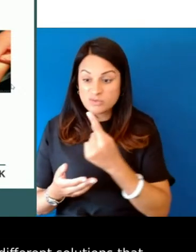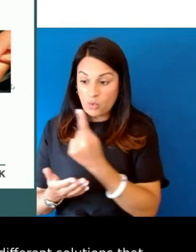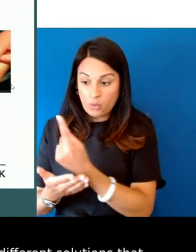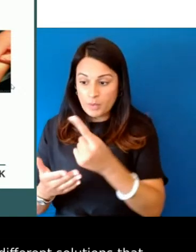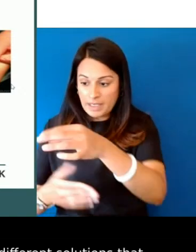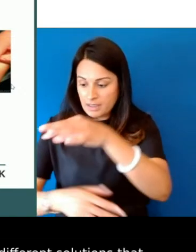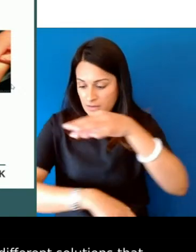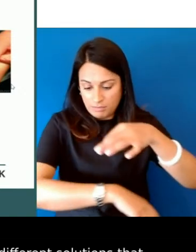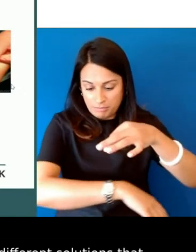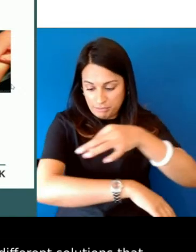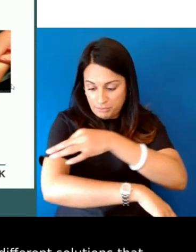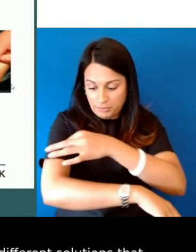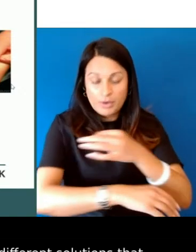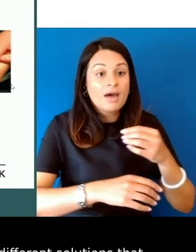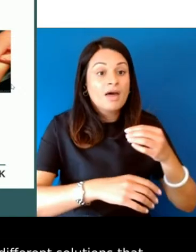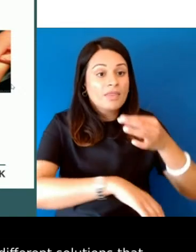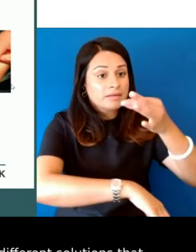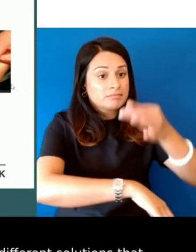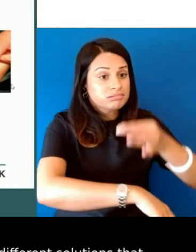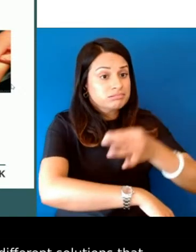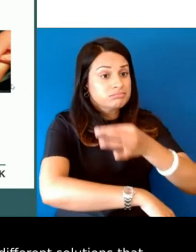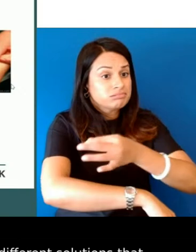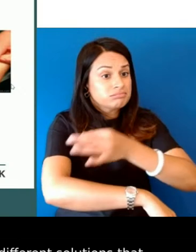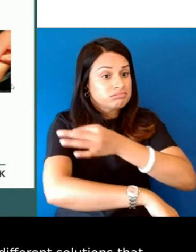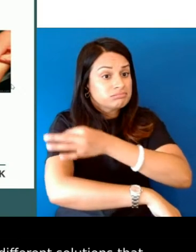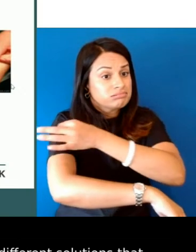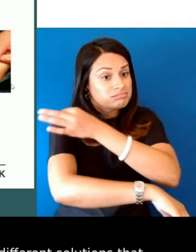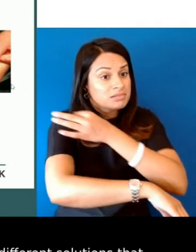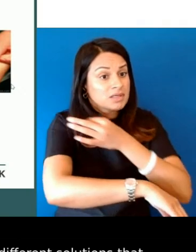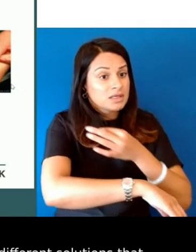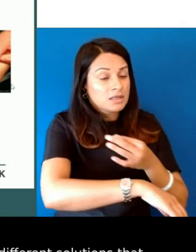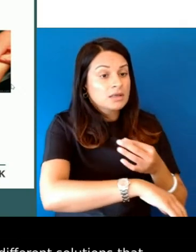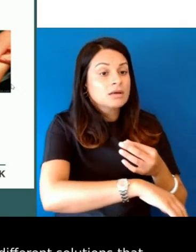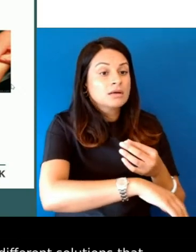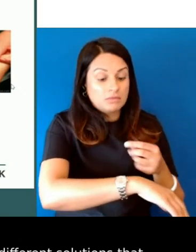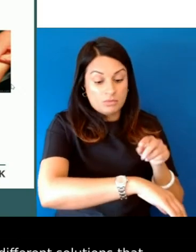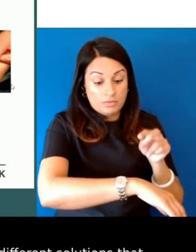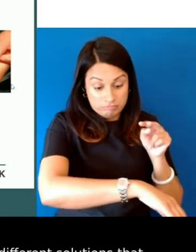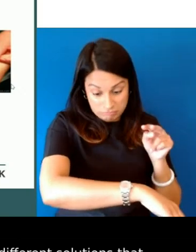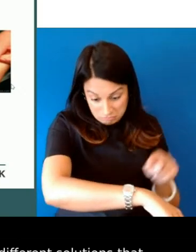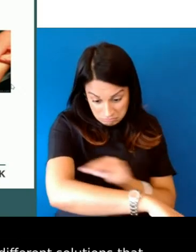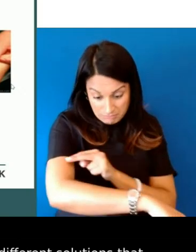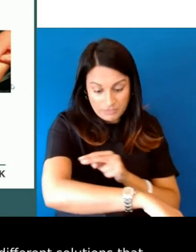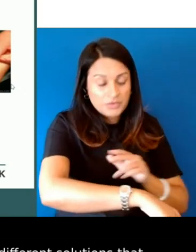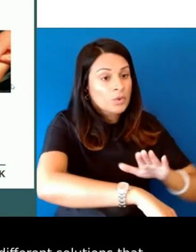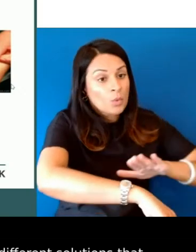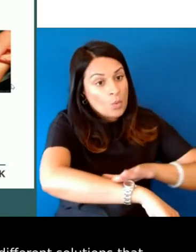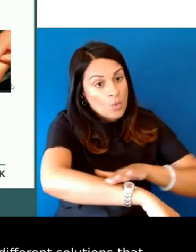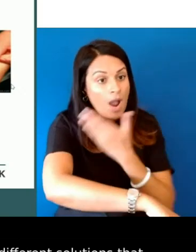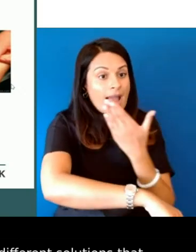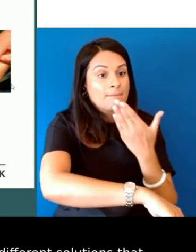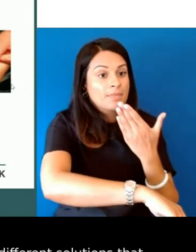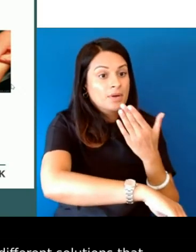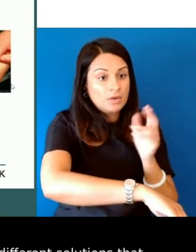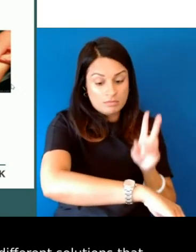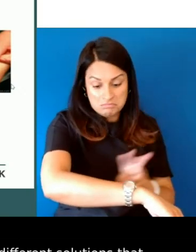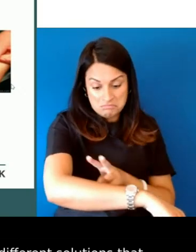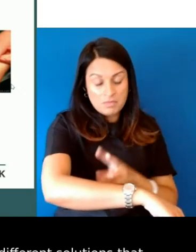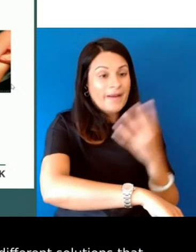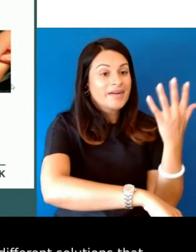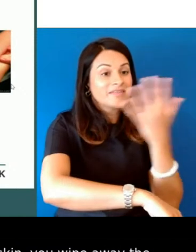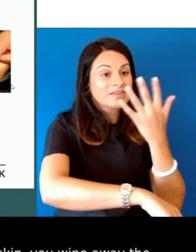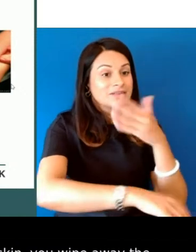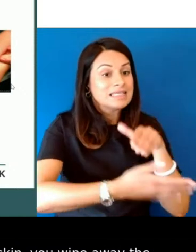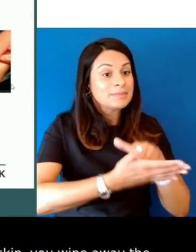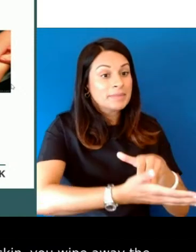their skin with a lancet so it feels a bit like they've poked their skin with a sharp pencil you wipe away the solution and we wait 15 minutes and we're looking to